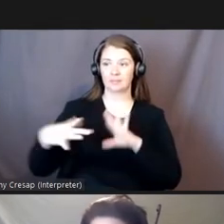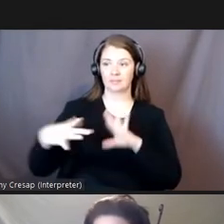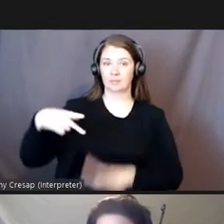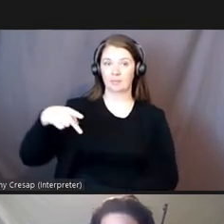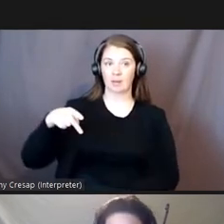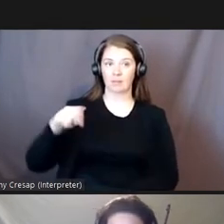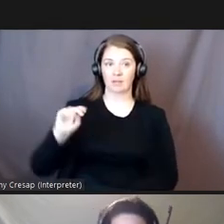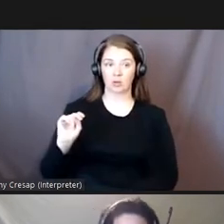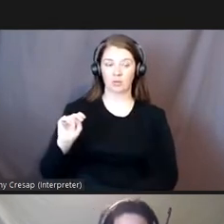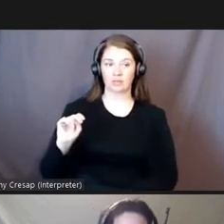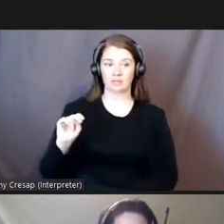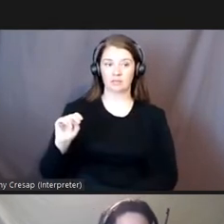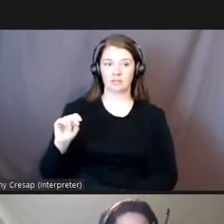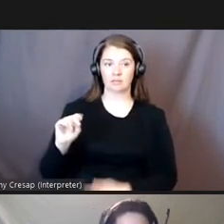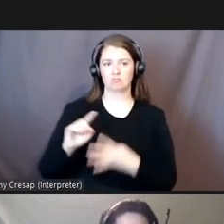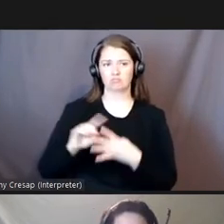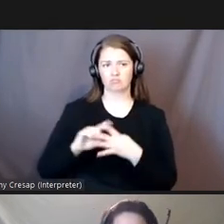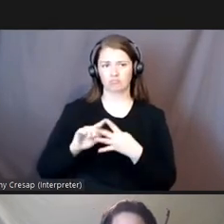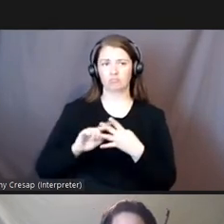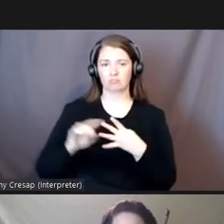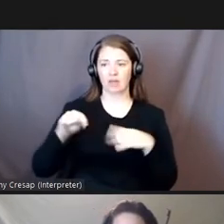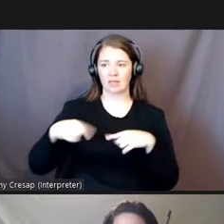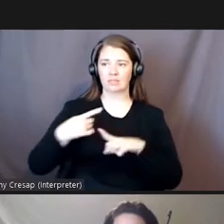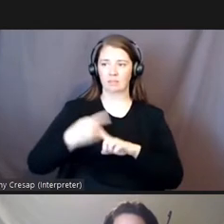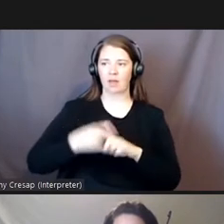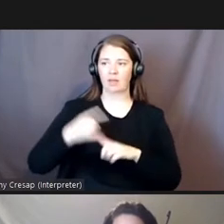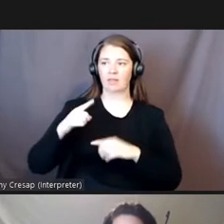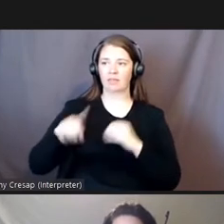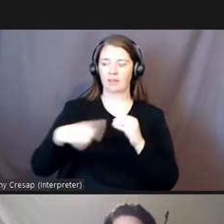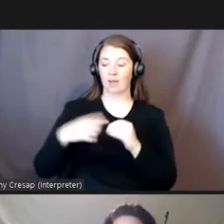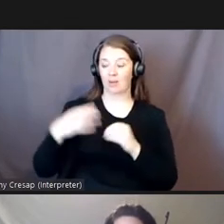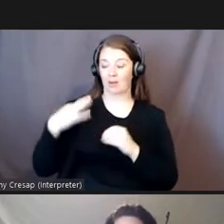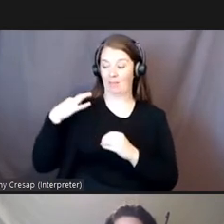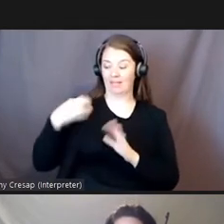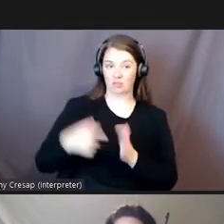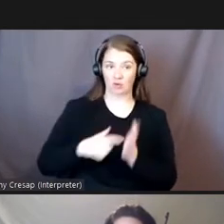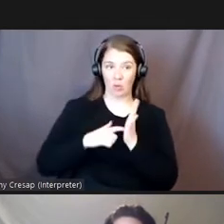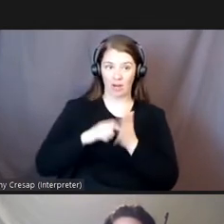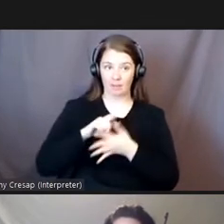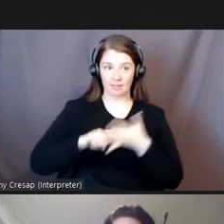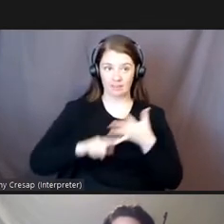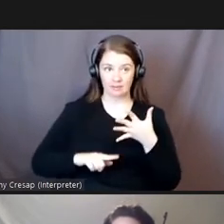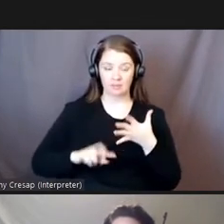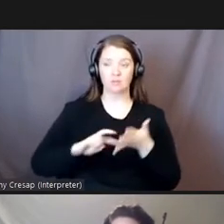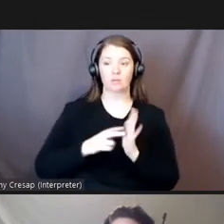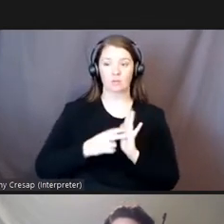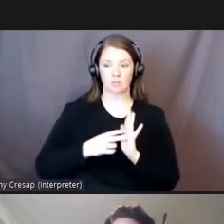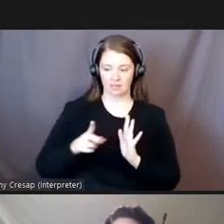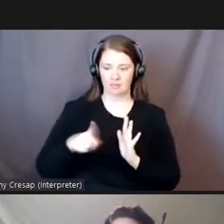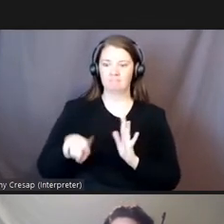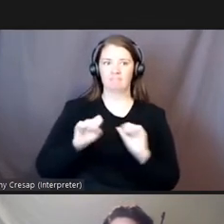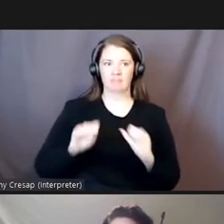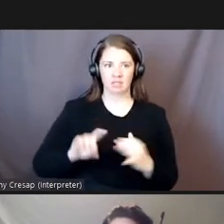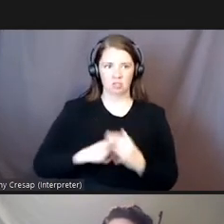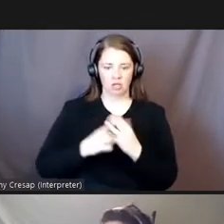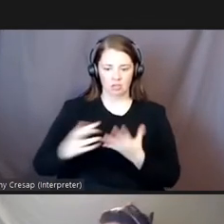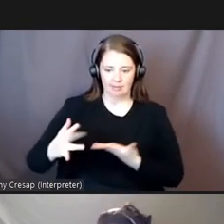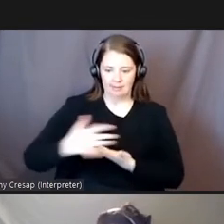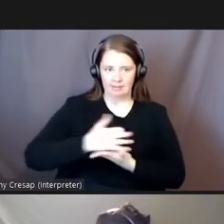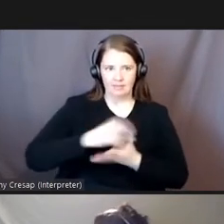notice earlier this month about the application requirements. So interested applicants can start to collect that